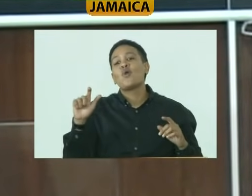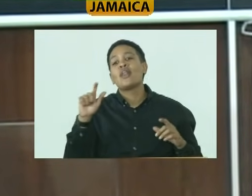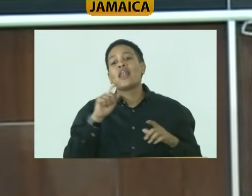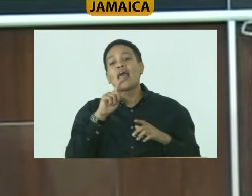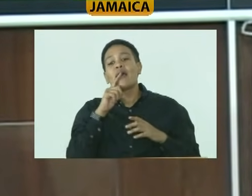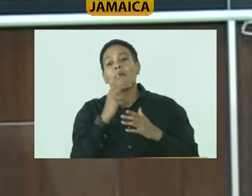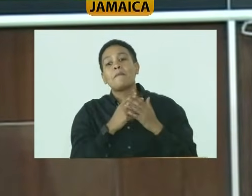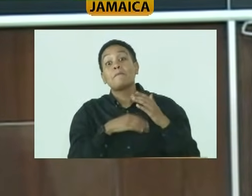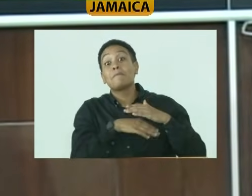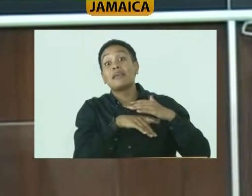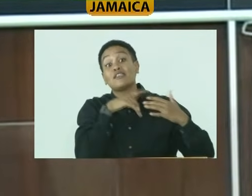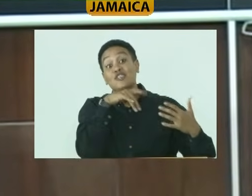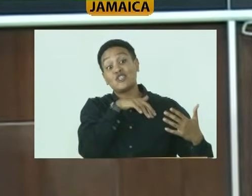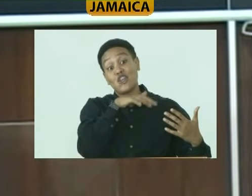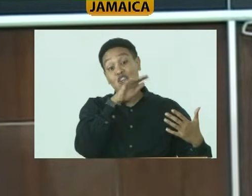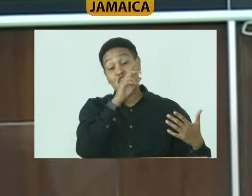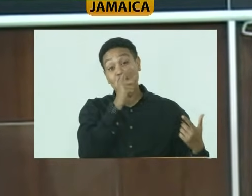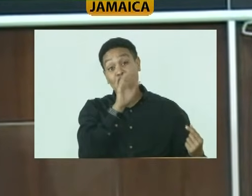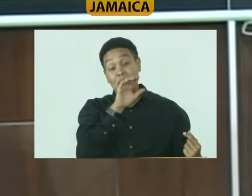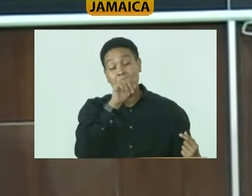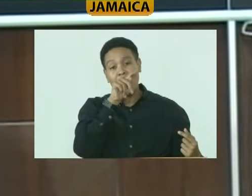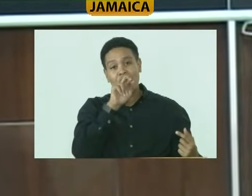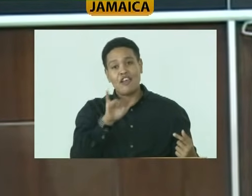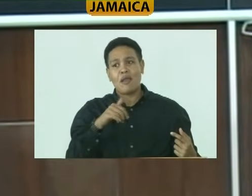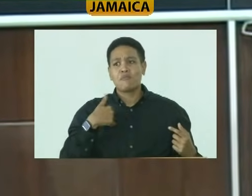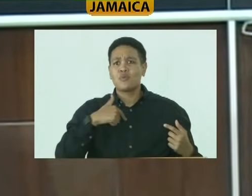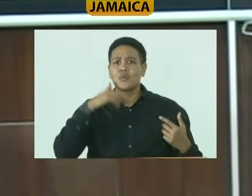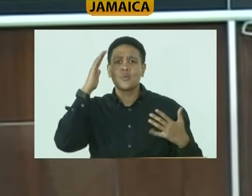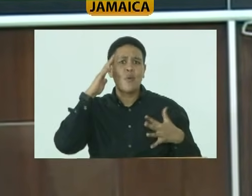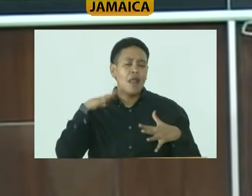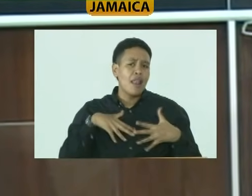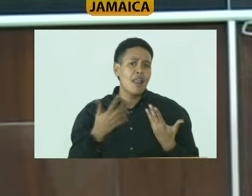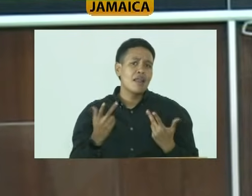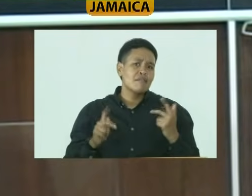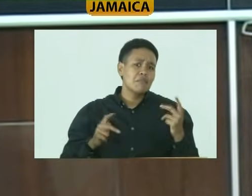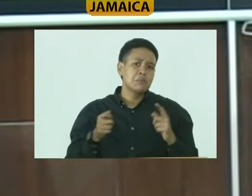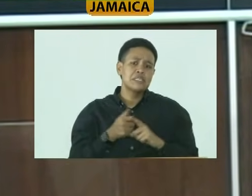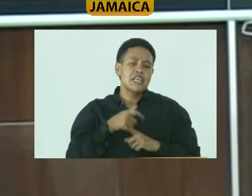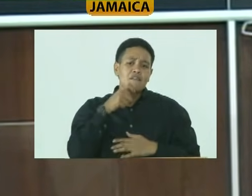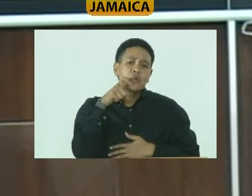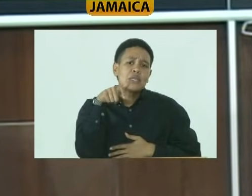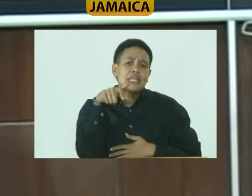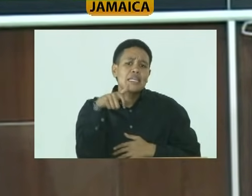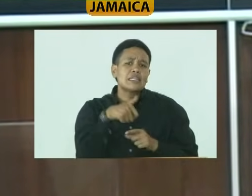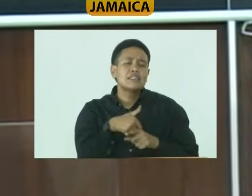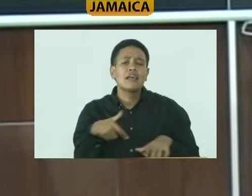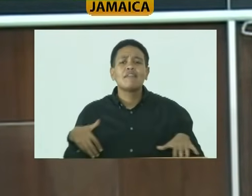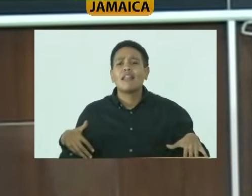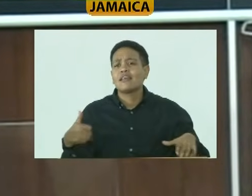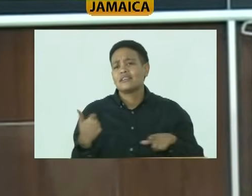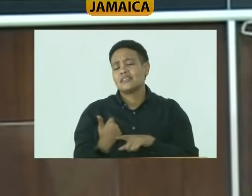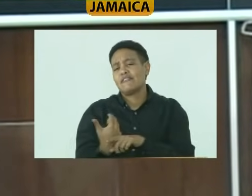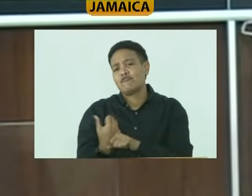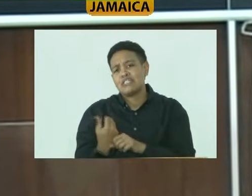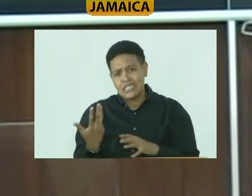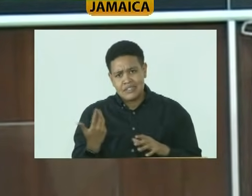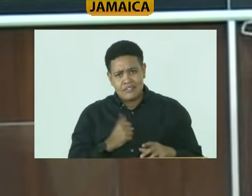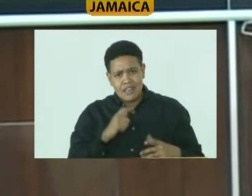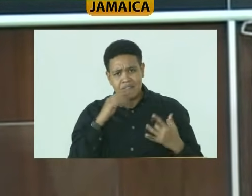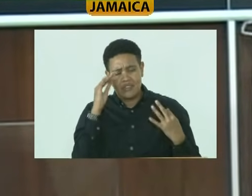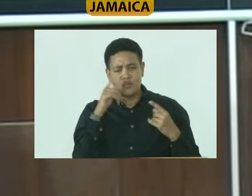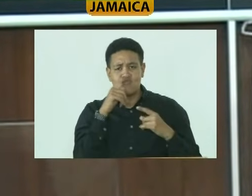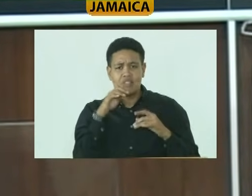by Capri, we know a lot of the persons who needed it did not receive it. So I think it